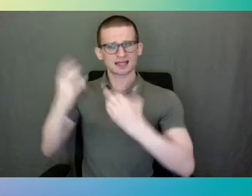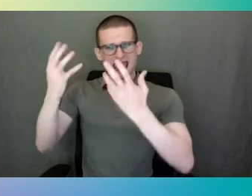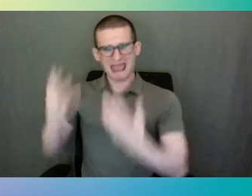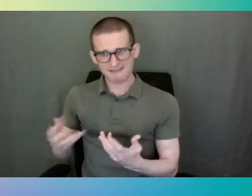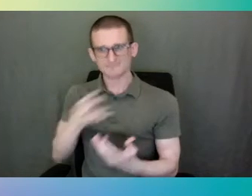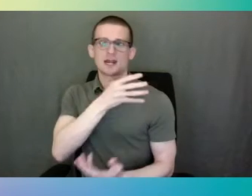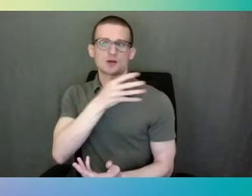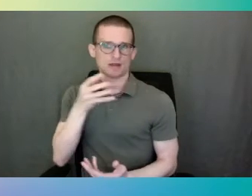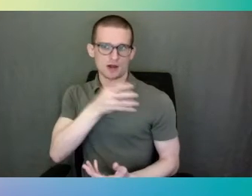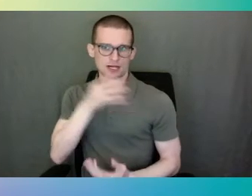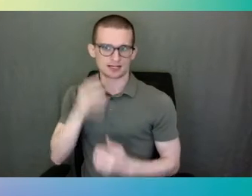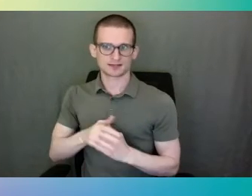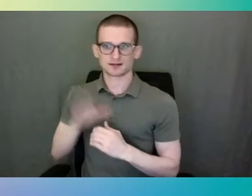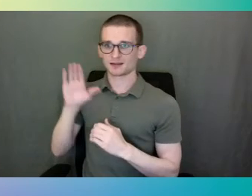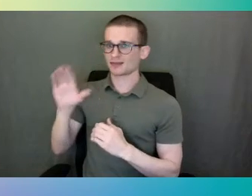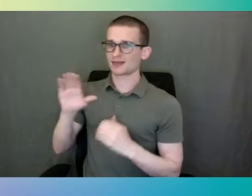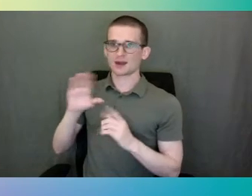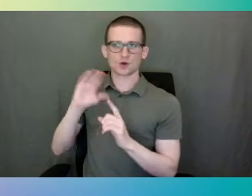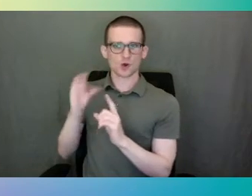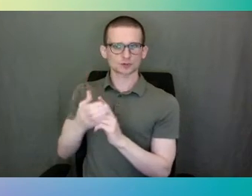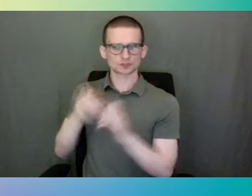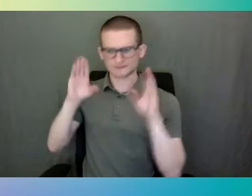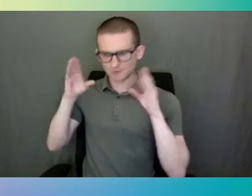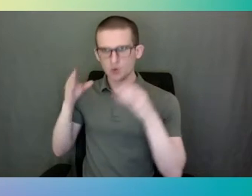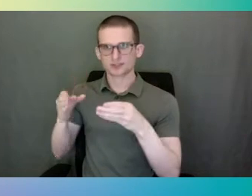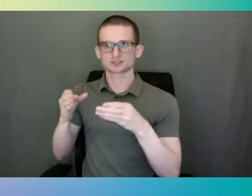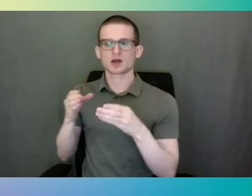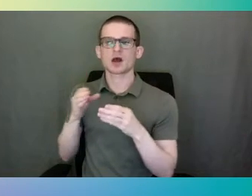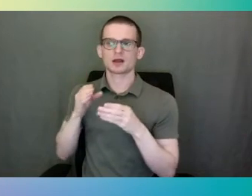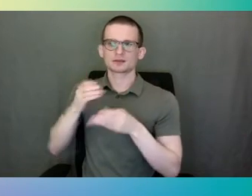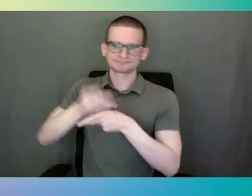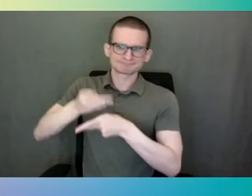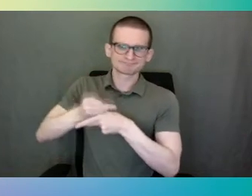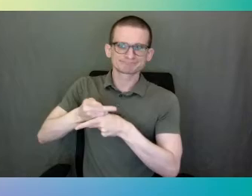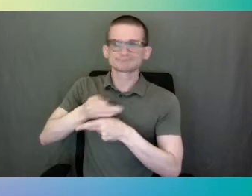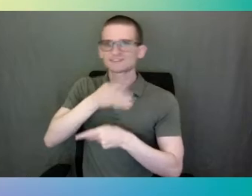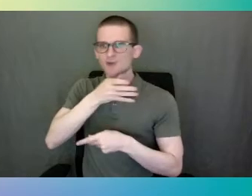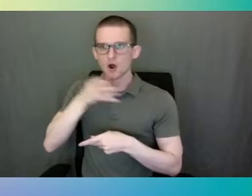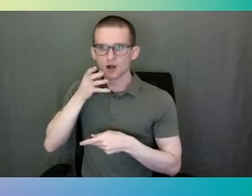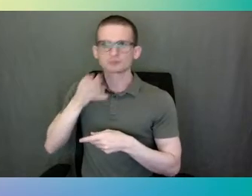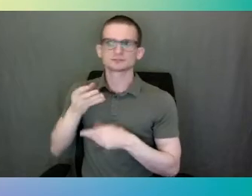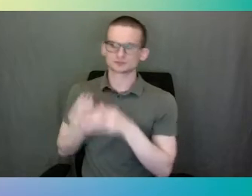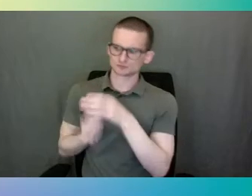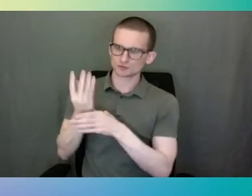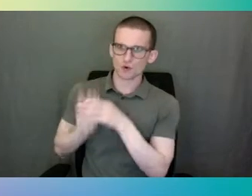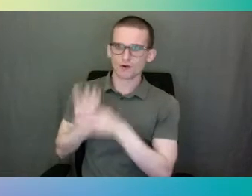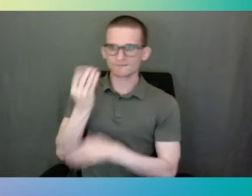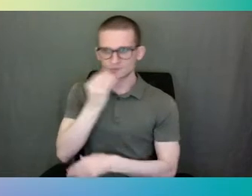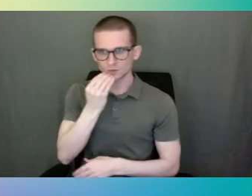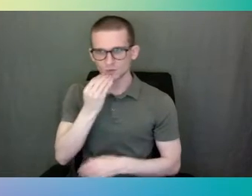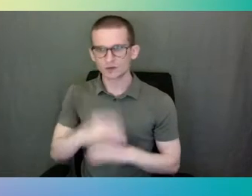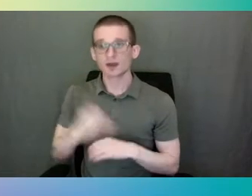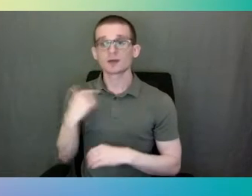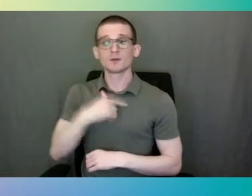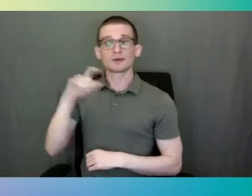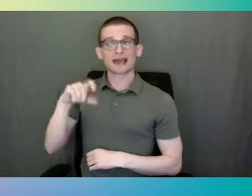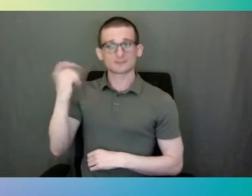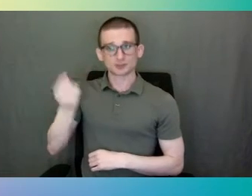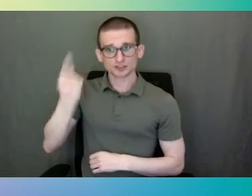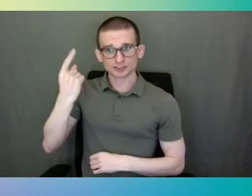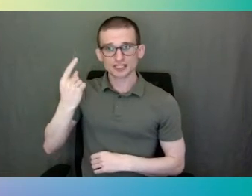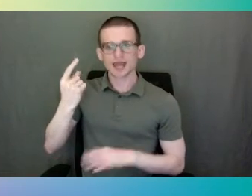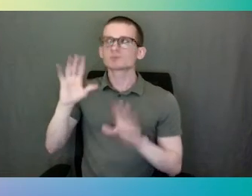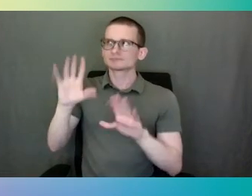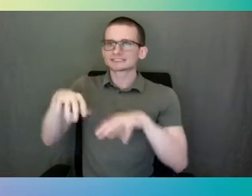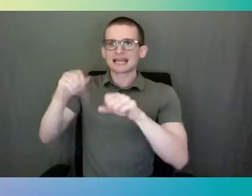existence centered on maintaining and producing crops and farms. And we need to take a couple of minutes, the next